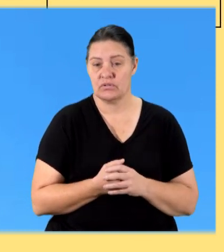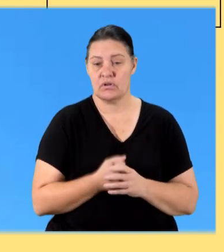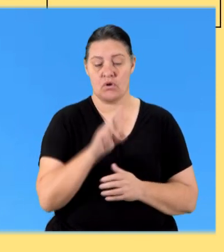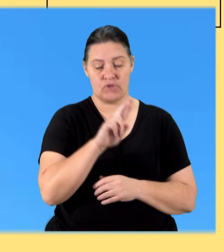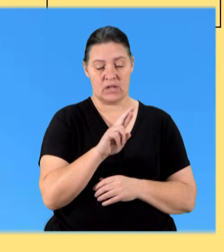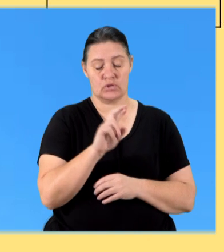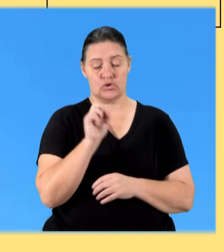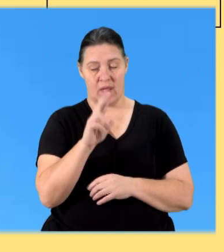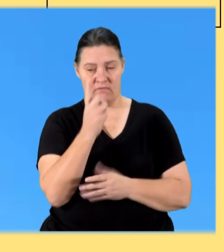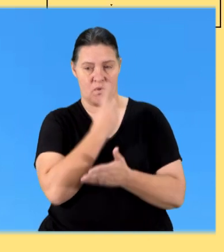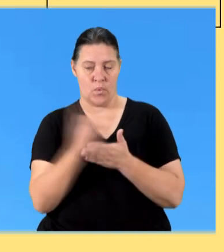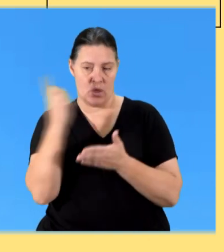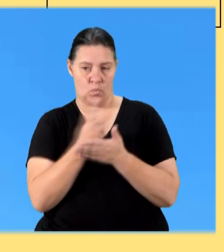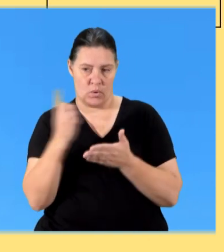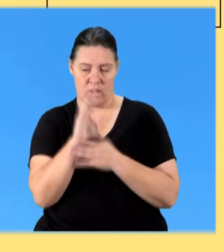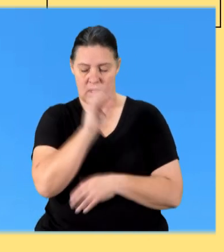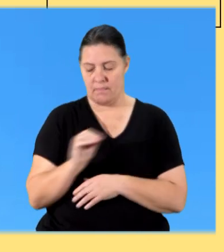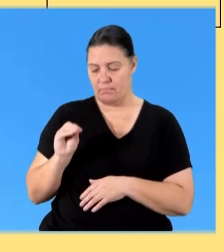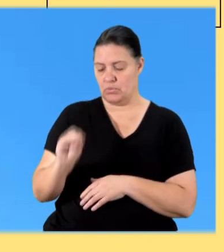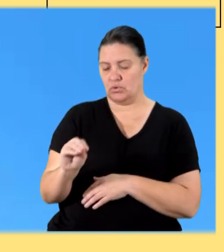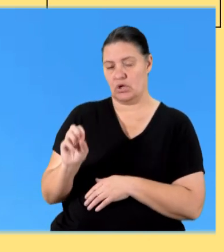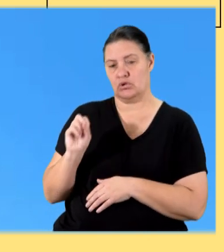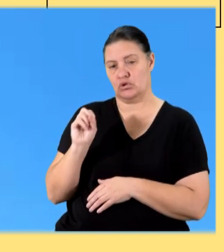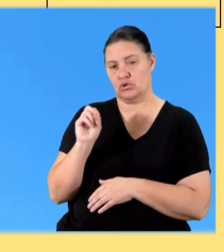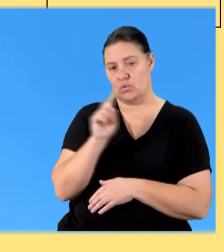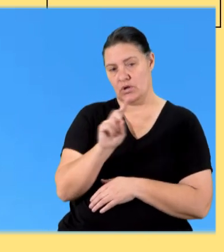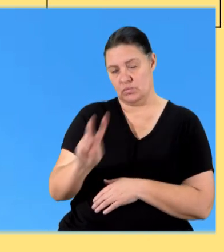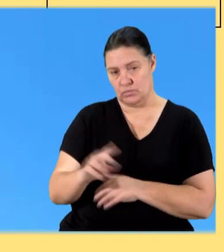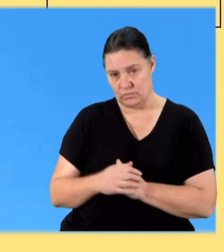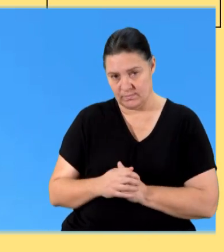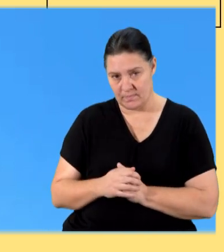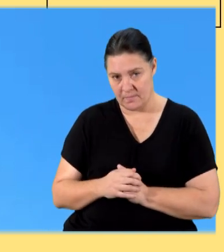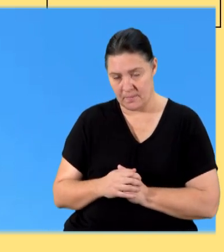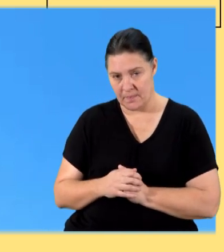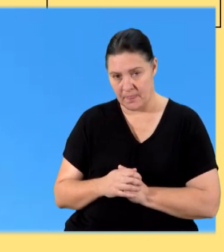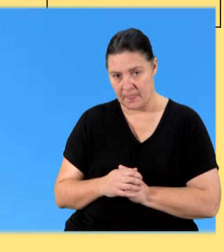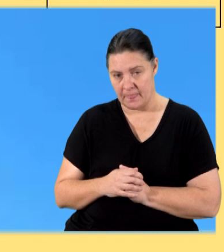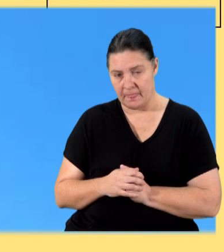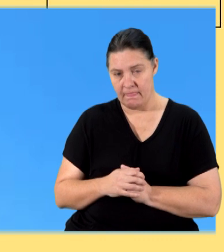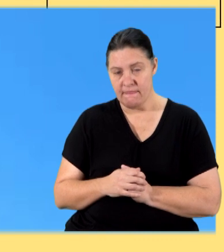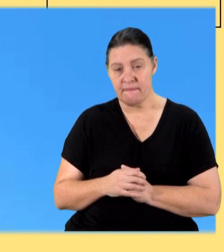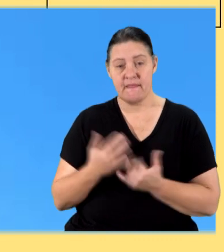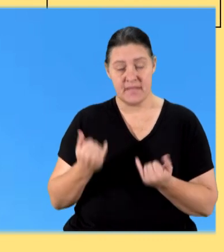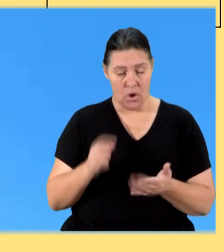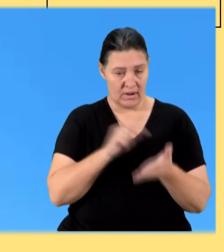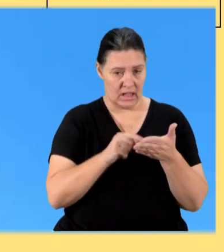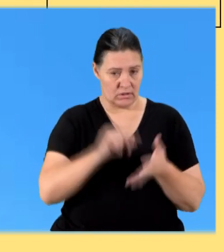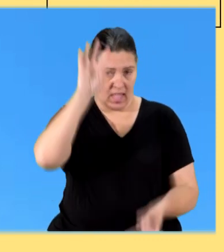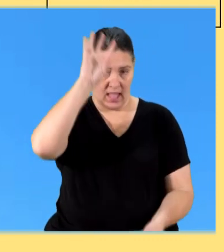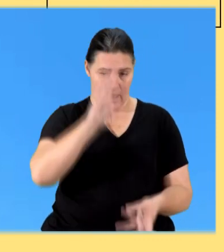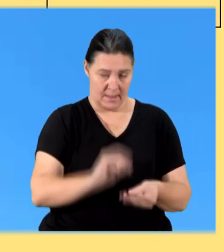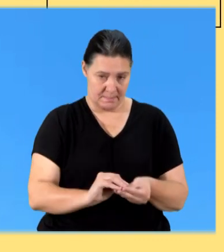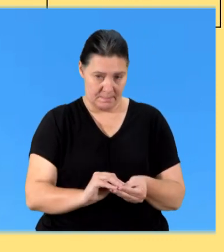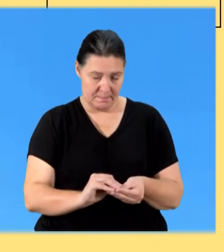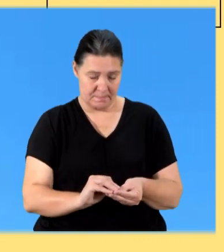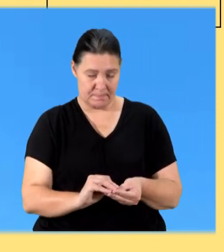12 Rand per week. So I'll come here, then I'll add 12. I want you to grab your calculator.